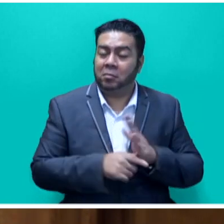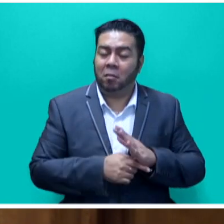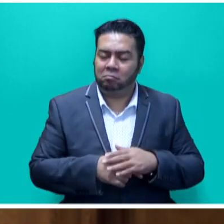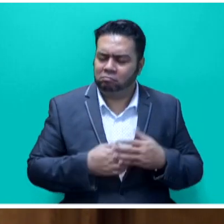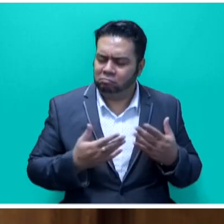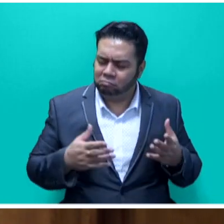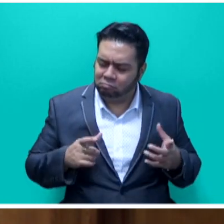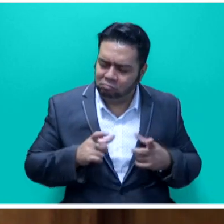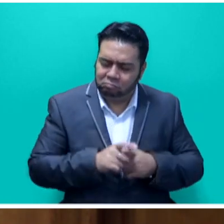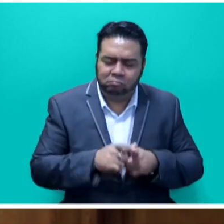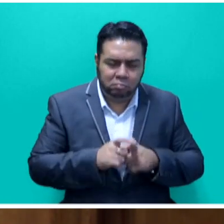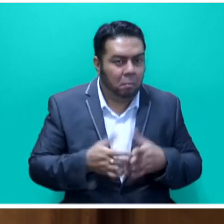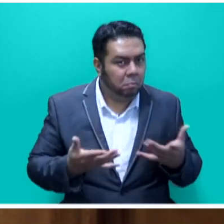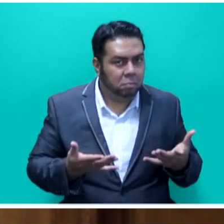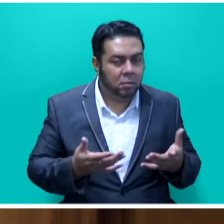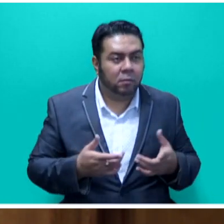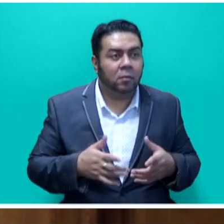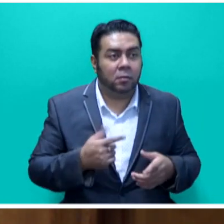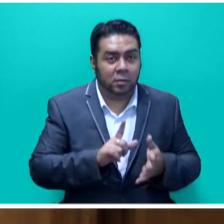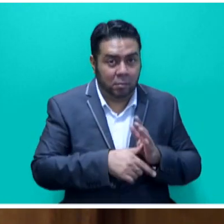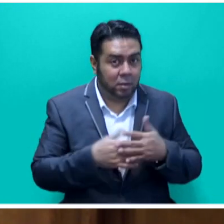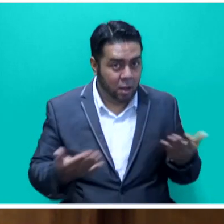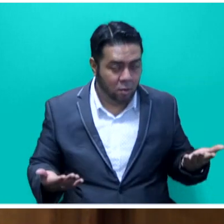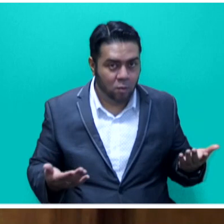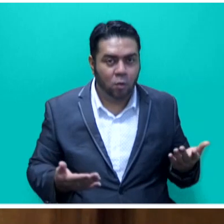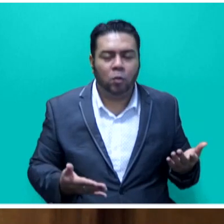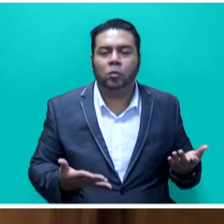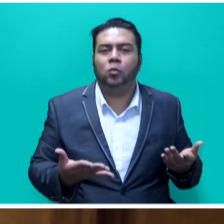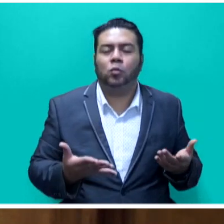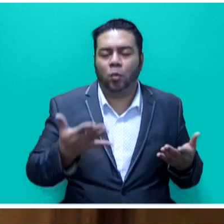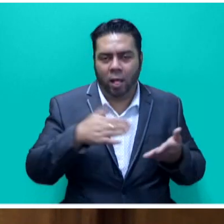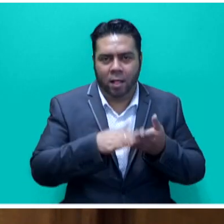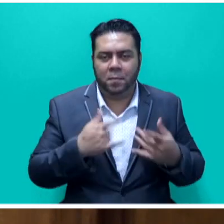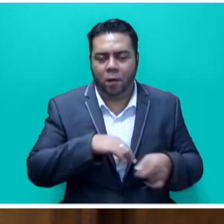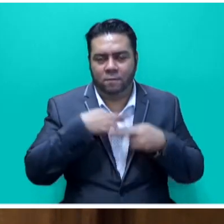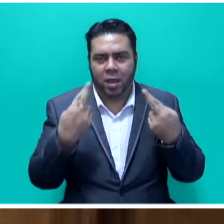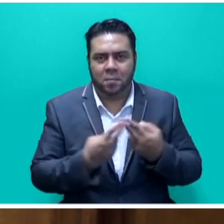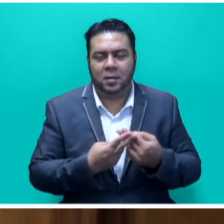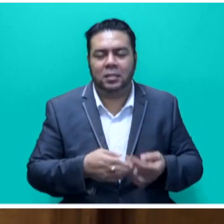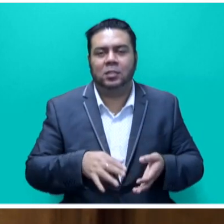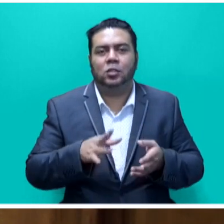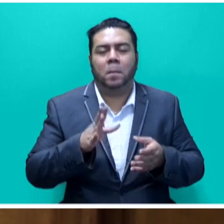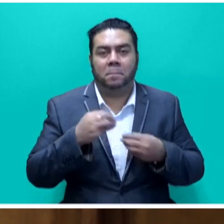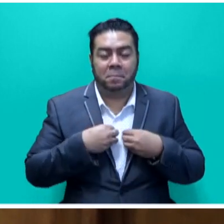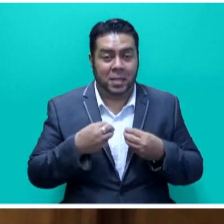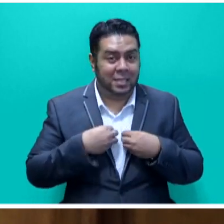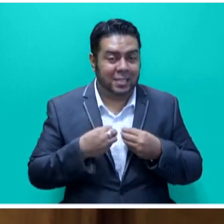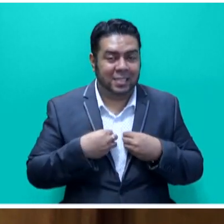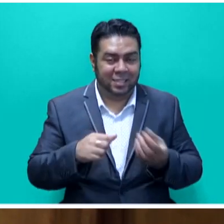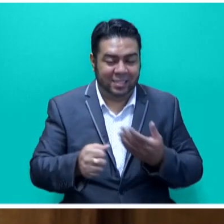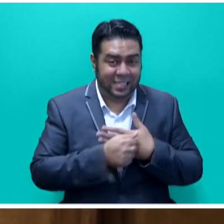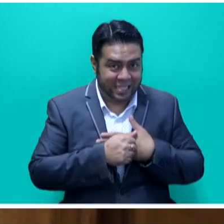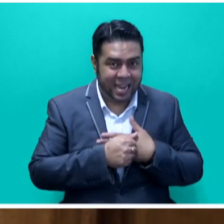demanding us to leverage the existing social protection systems to help our families and businesses restore income, preserve livelihoods,